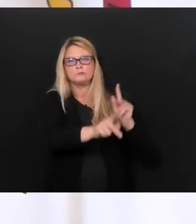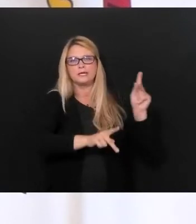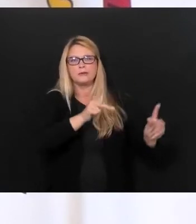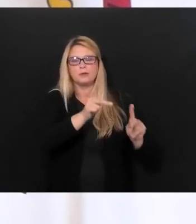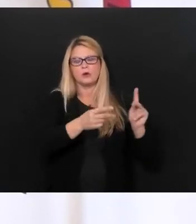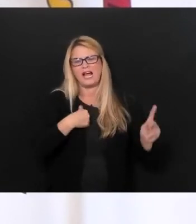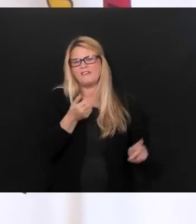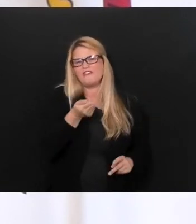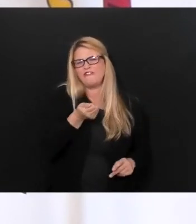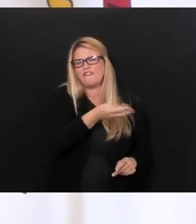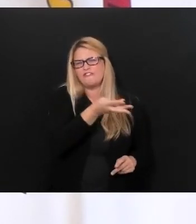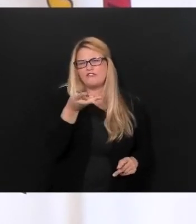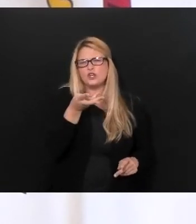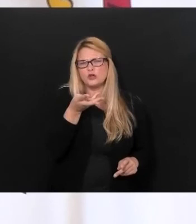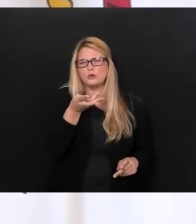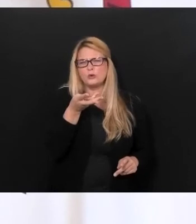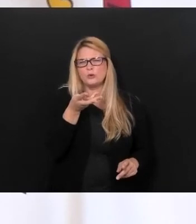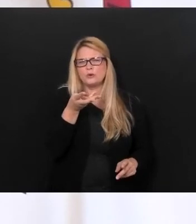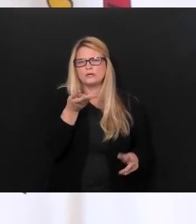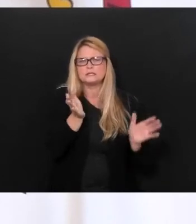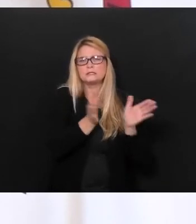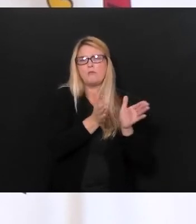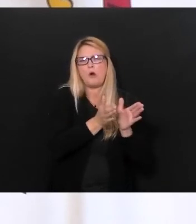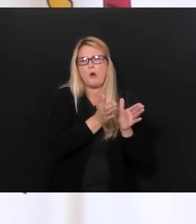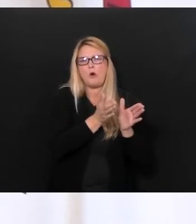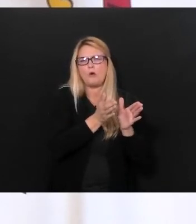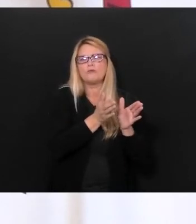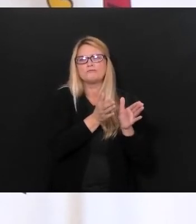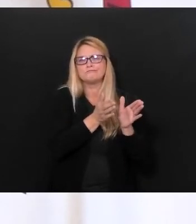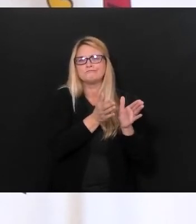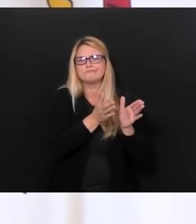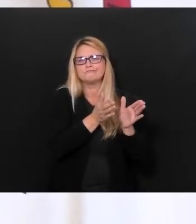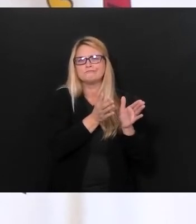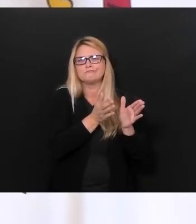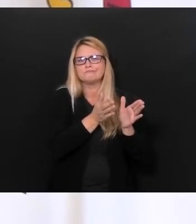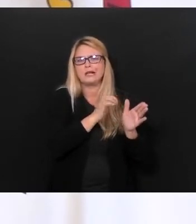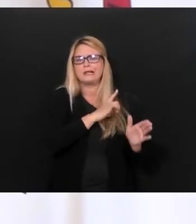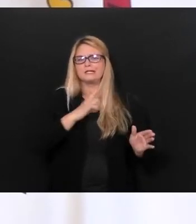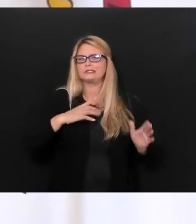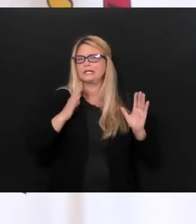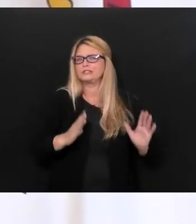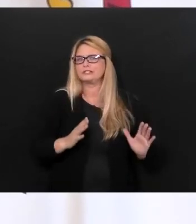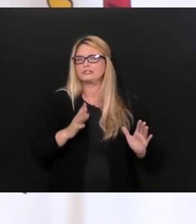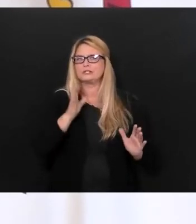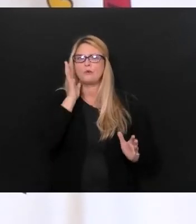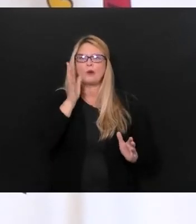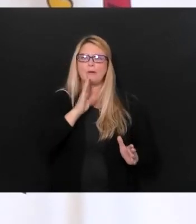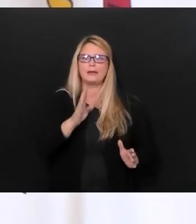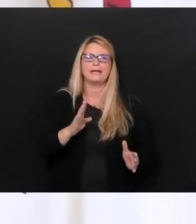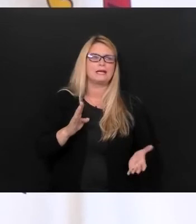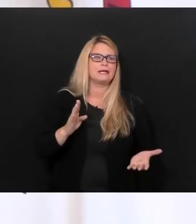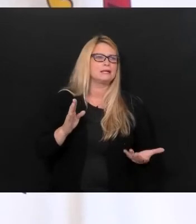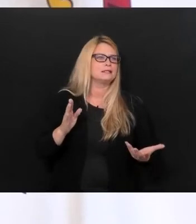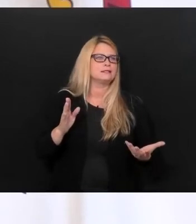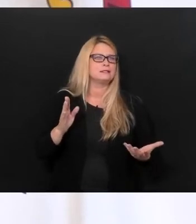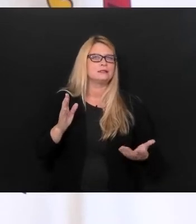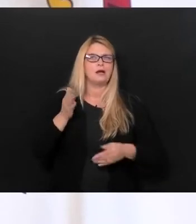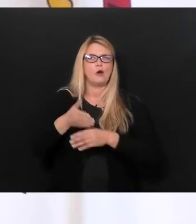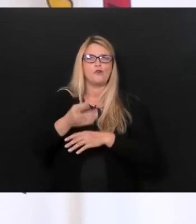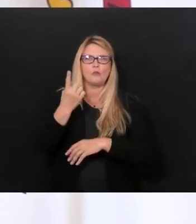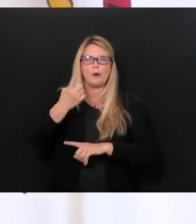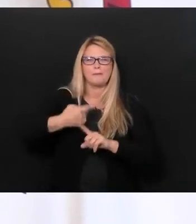vocal minority, a very, very small amount. And they're going to be standing up here in just a little over a month,